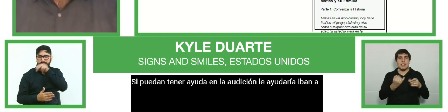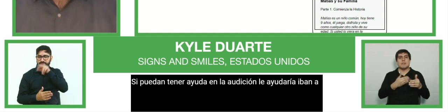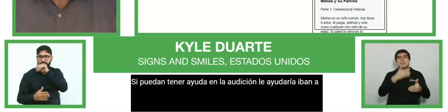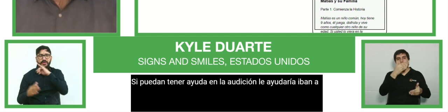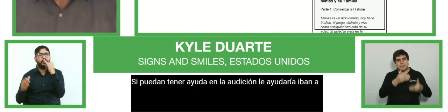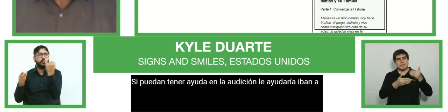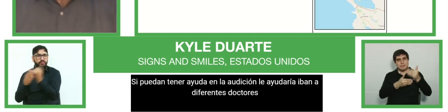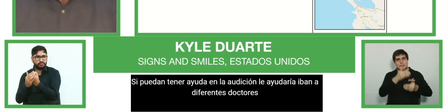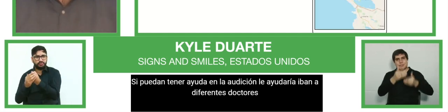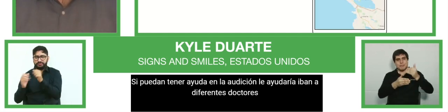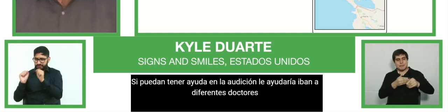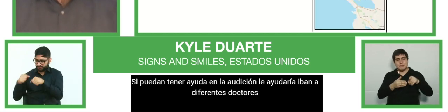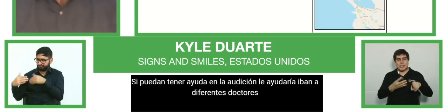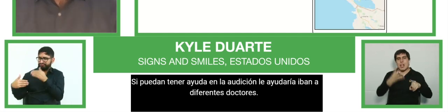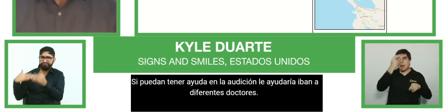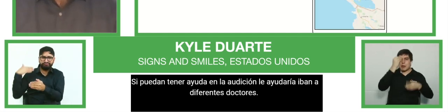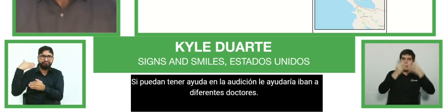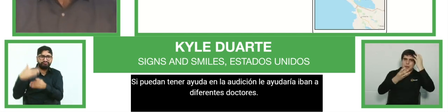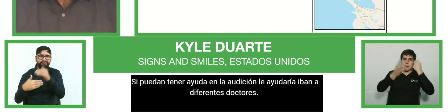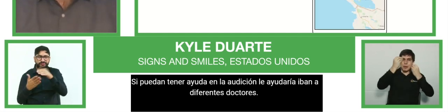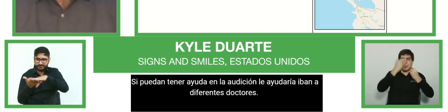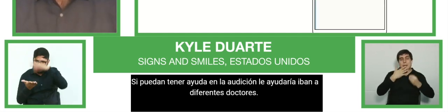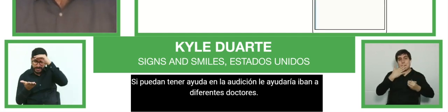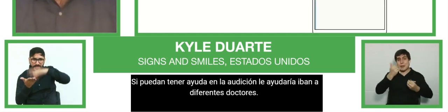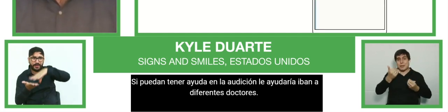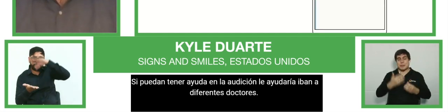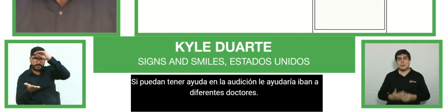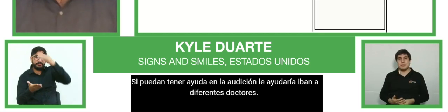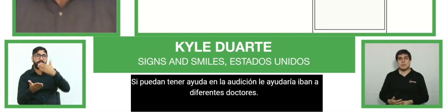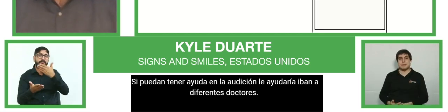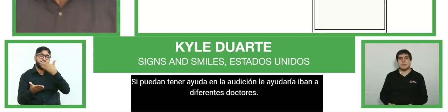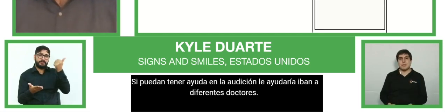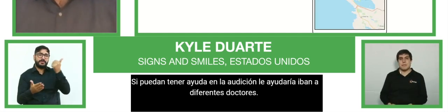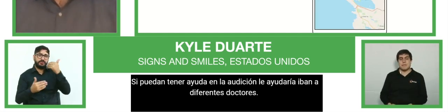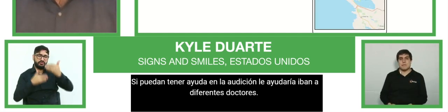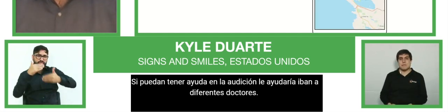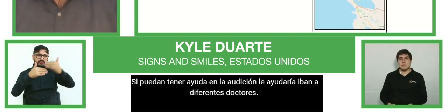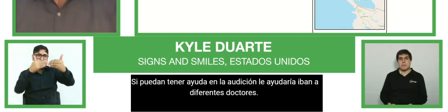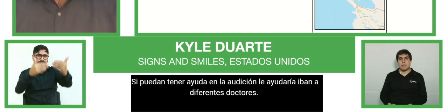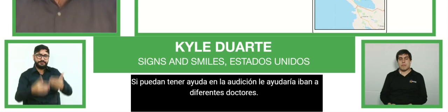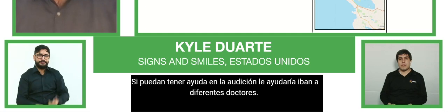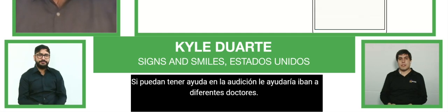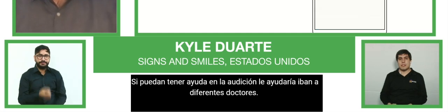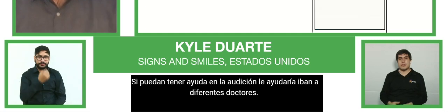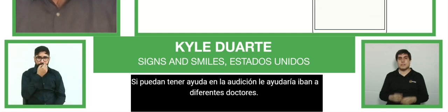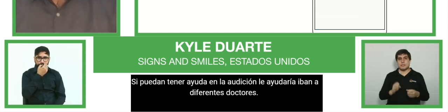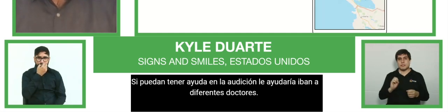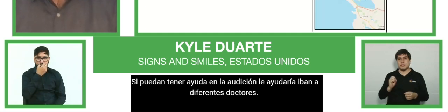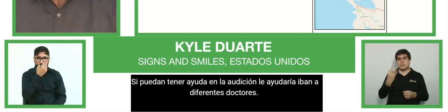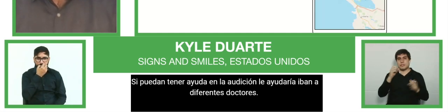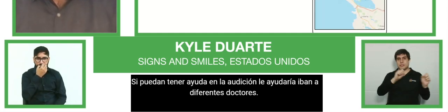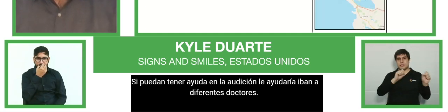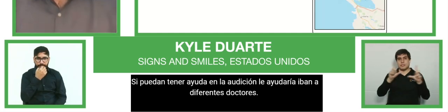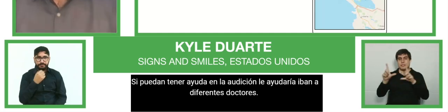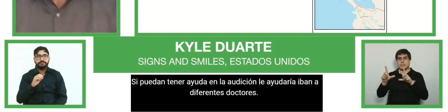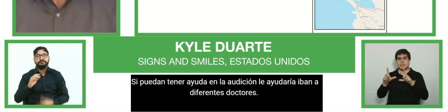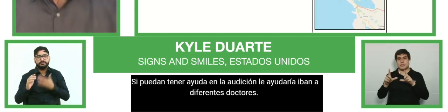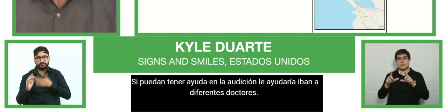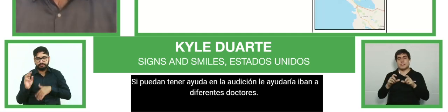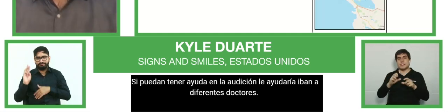And the third portion of the app that I referenced earlier are local resources. So we have a list of audiology